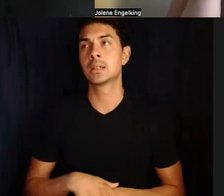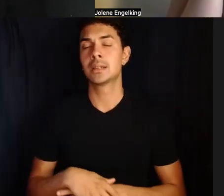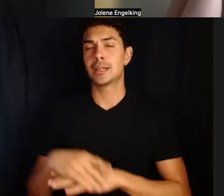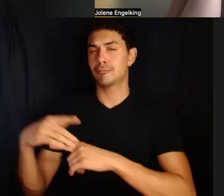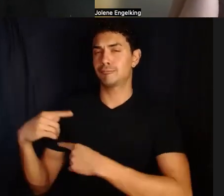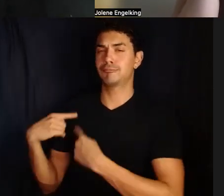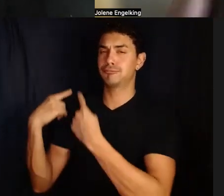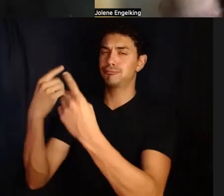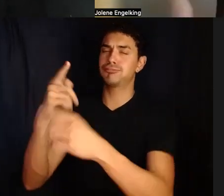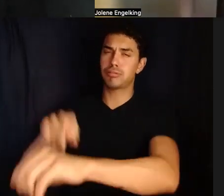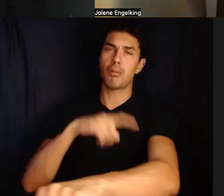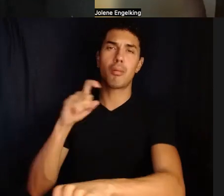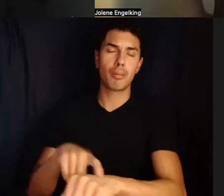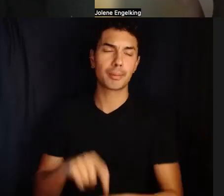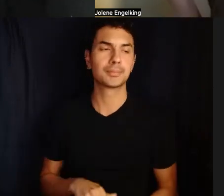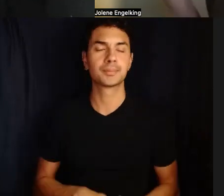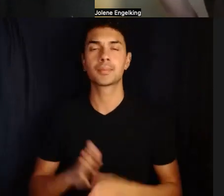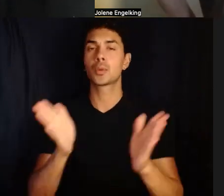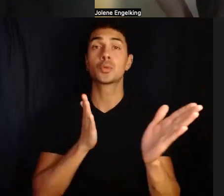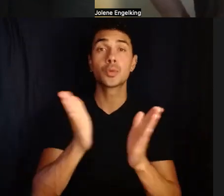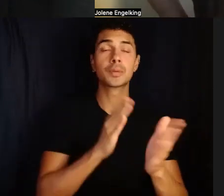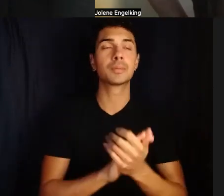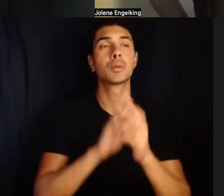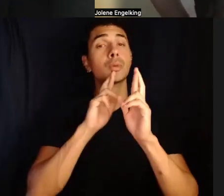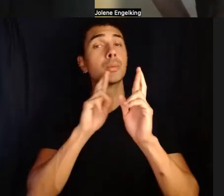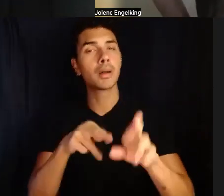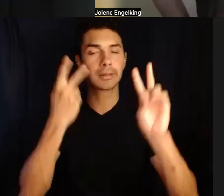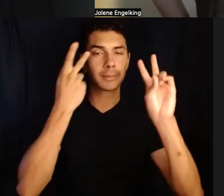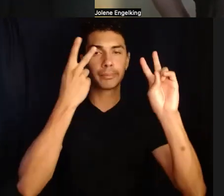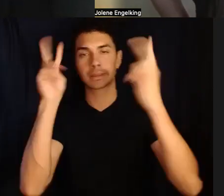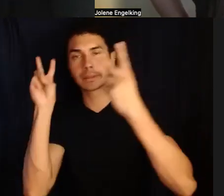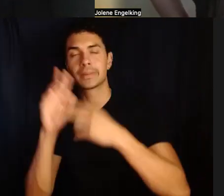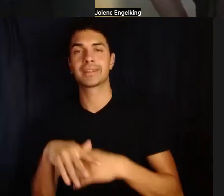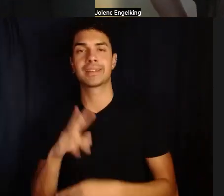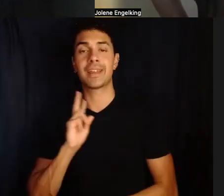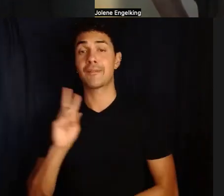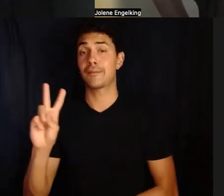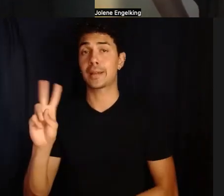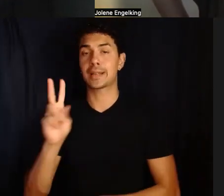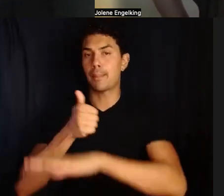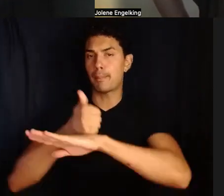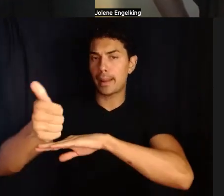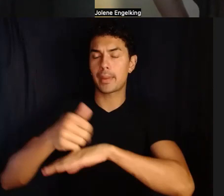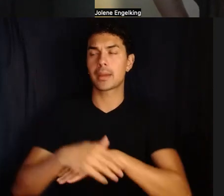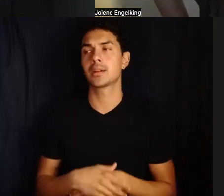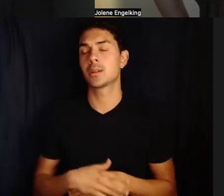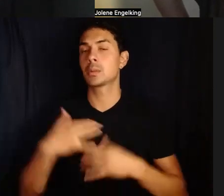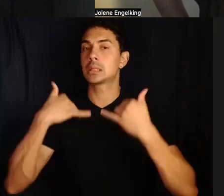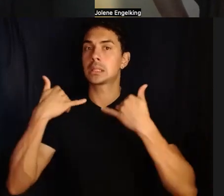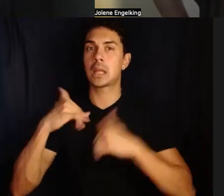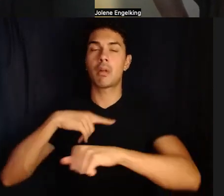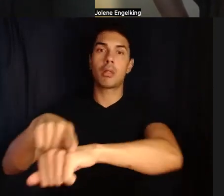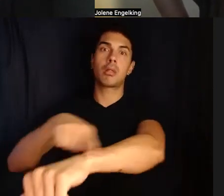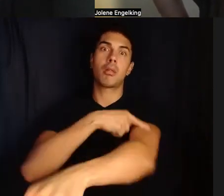time, but the services, the response, the misconceptions, the victim blaming, we still have a long way to go. And I feel